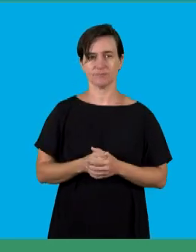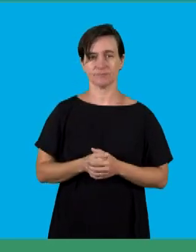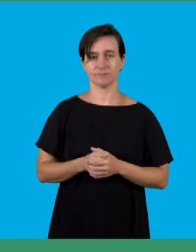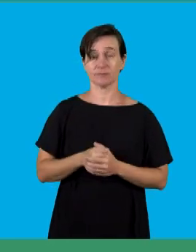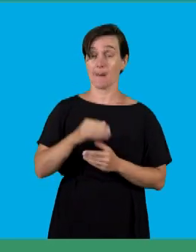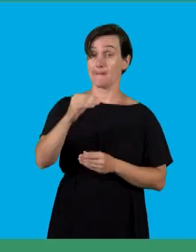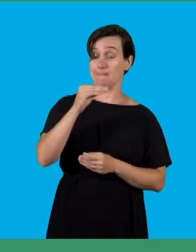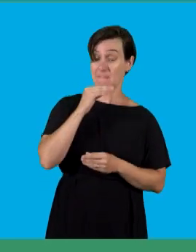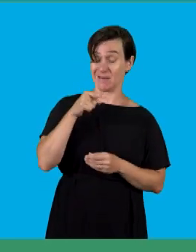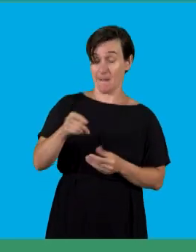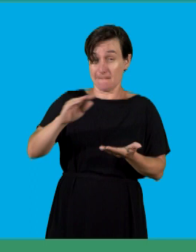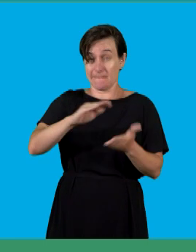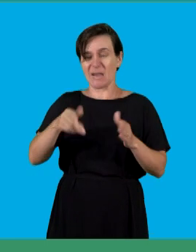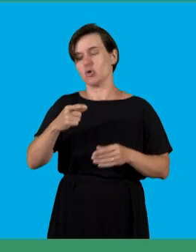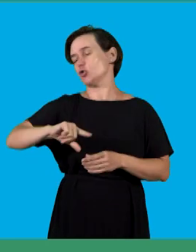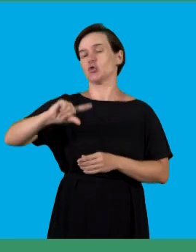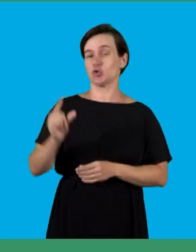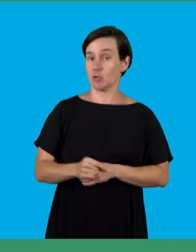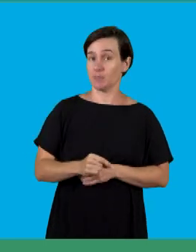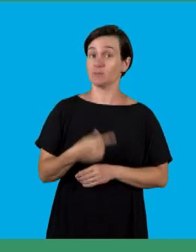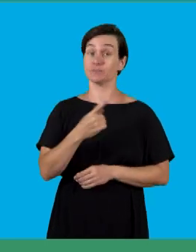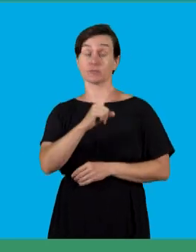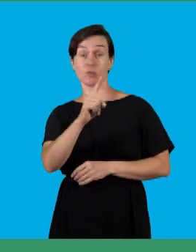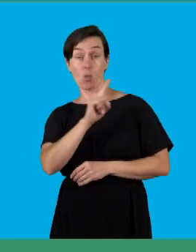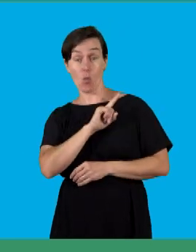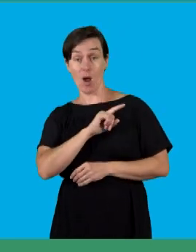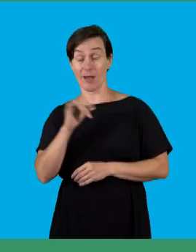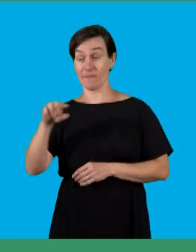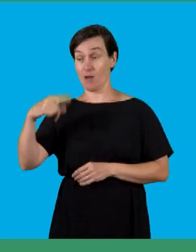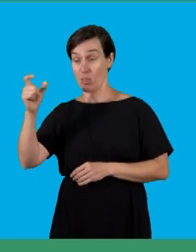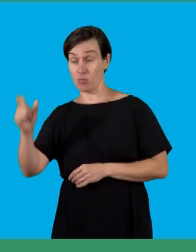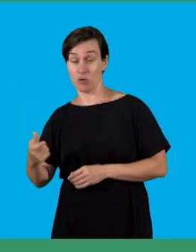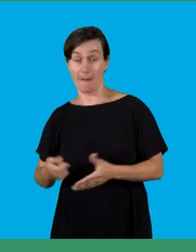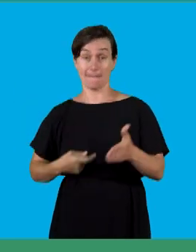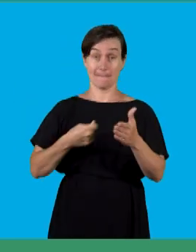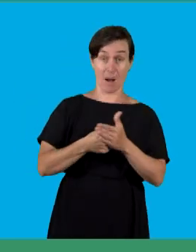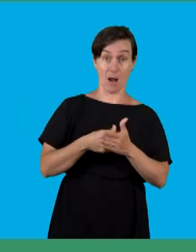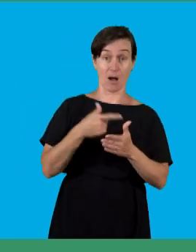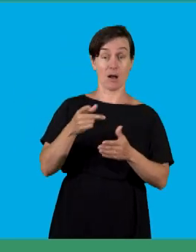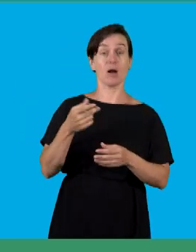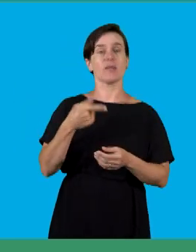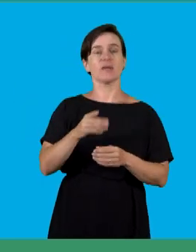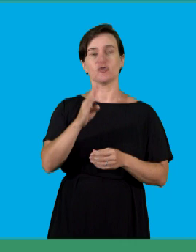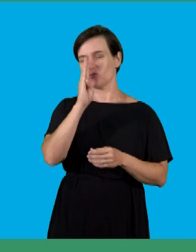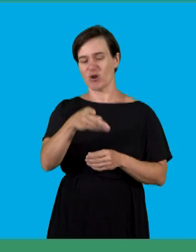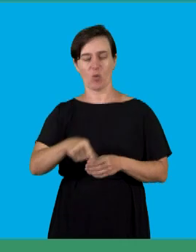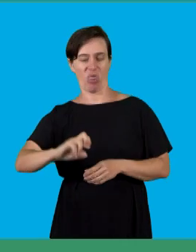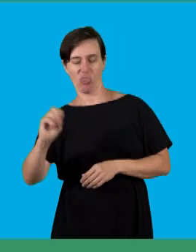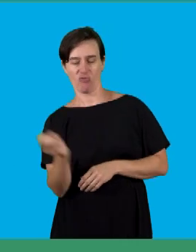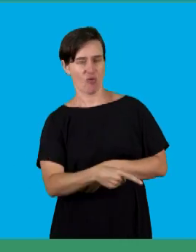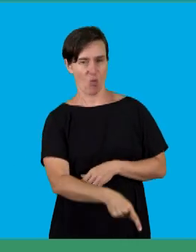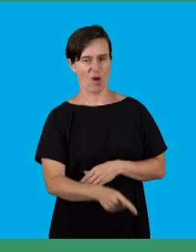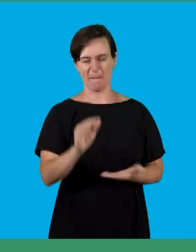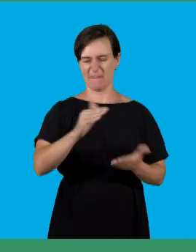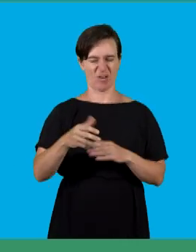says there that this packaging needs to be cheap, because once the product is consumed, the packaging is then